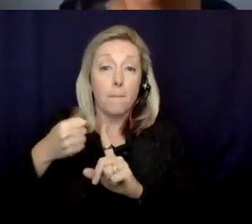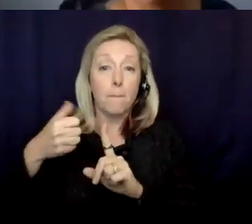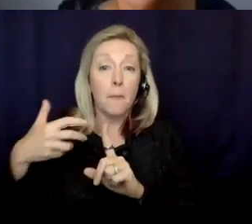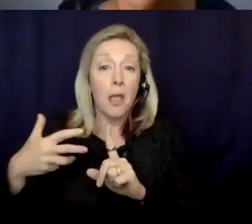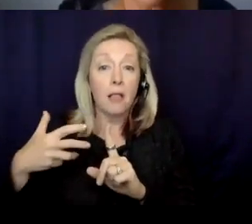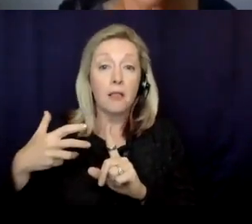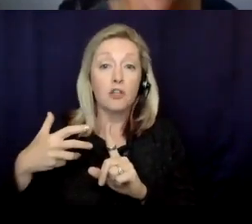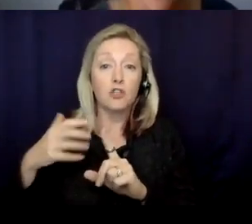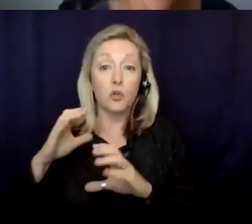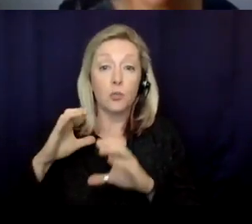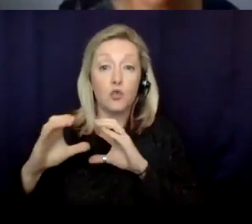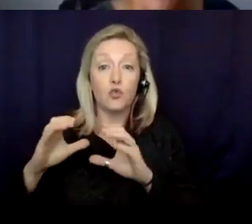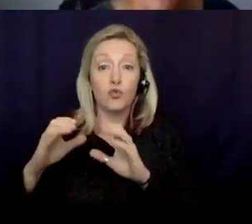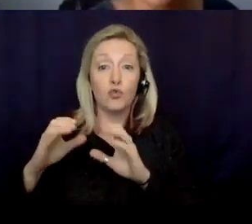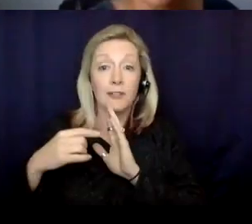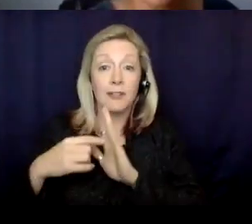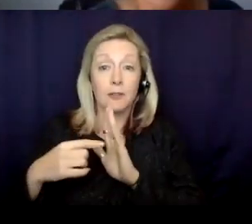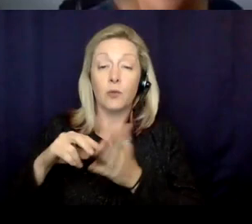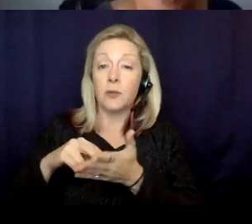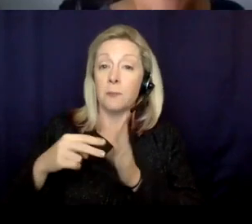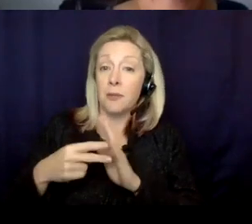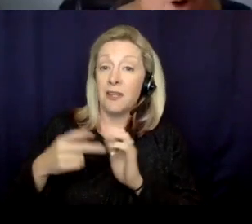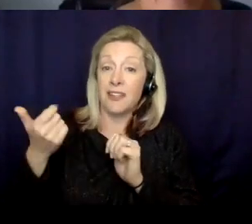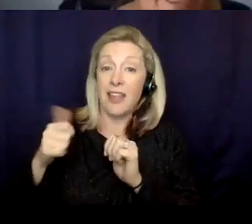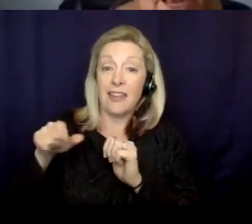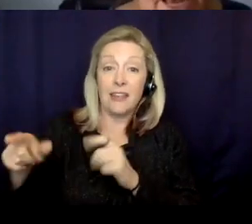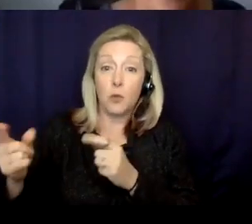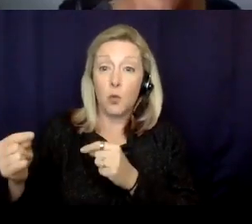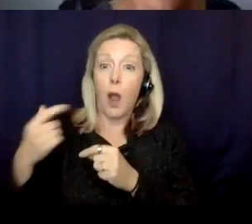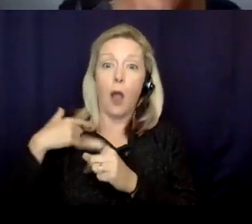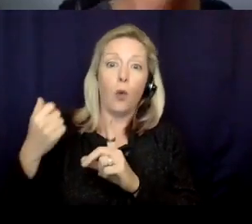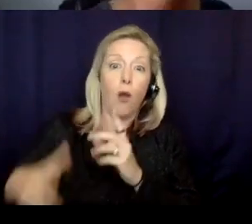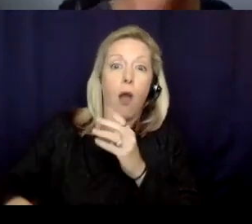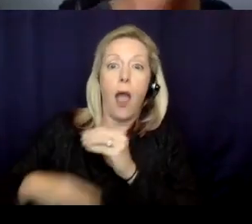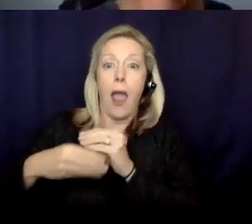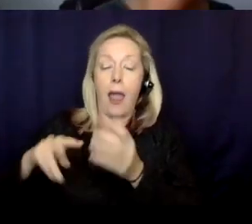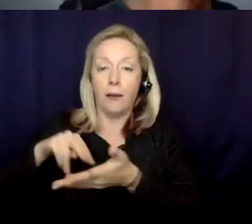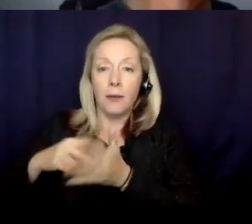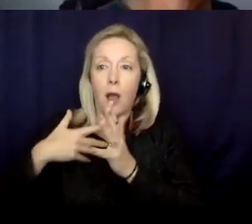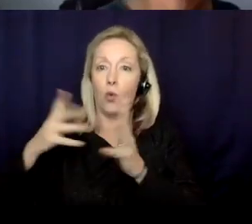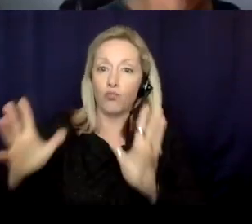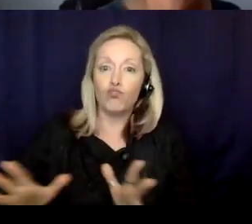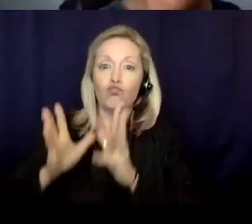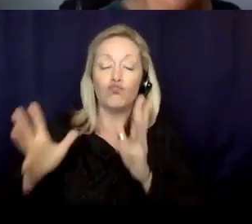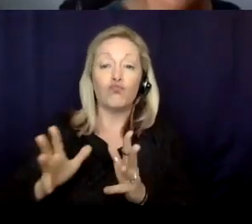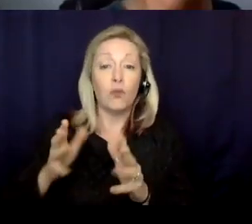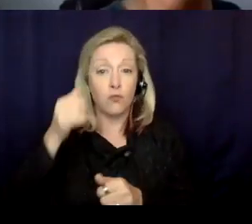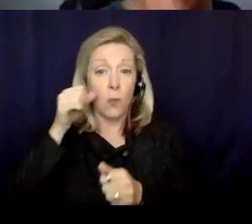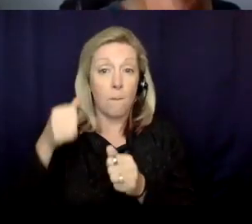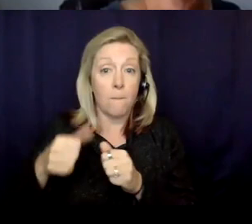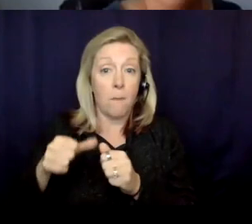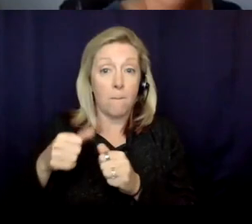communicative signals. I'm going to make it really can. And remember that non-symbolic skills must